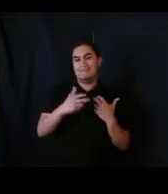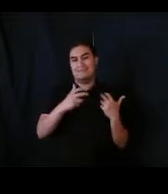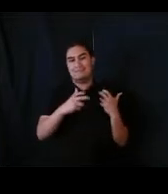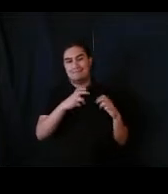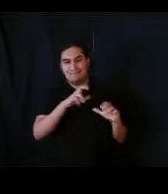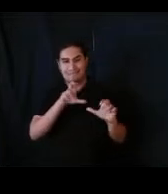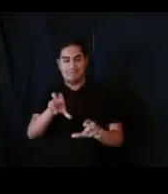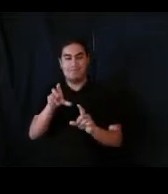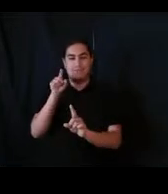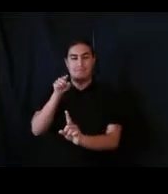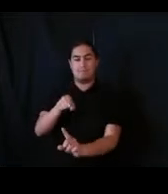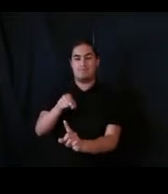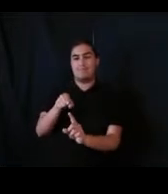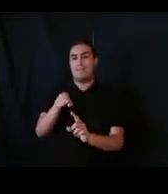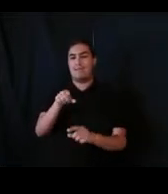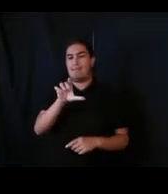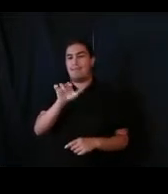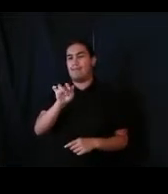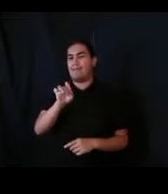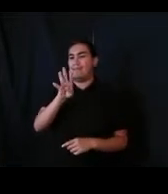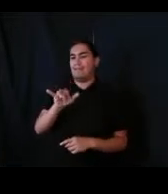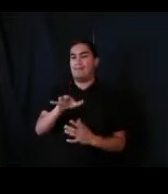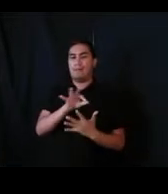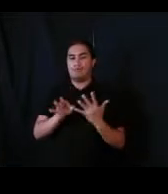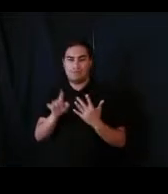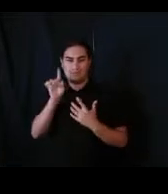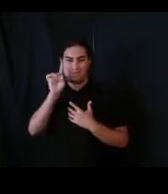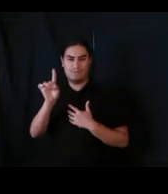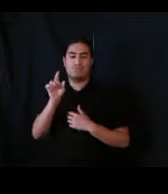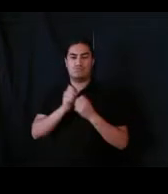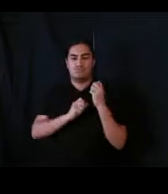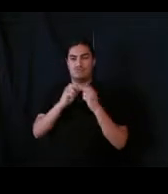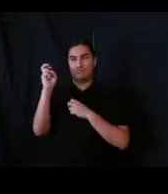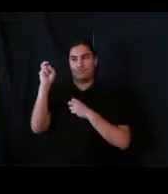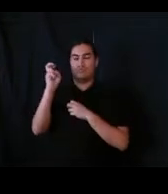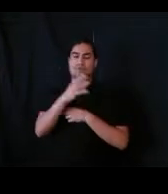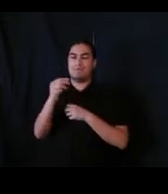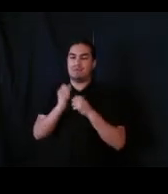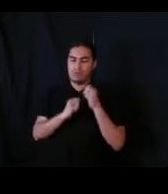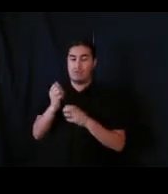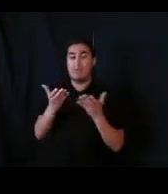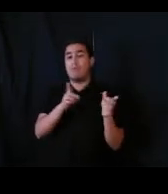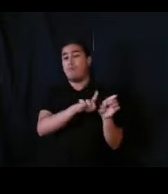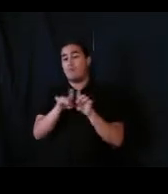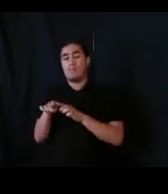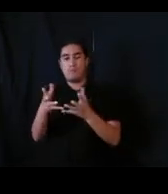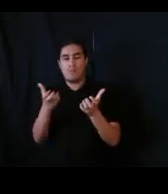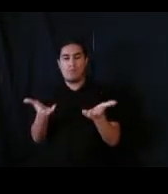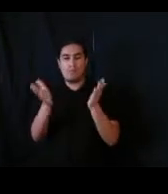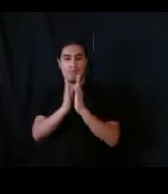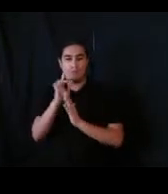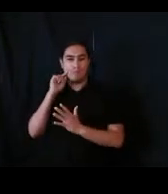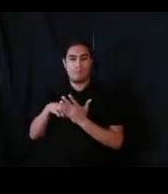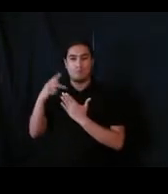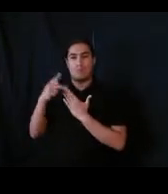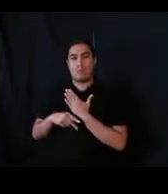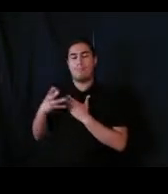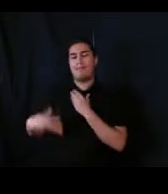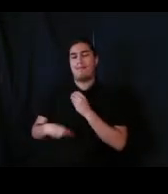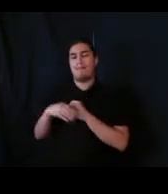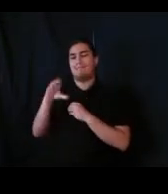in clean mobility options and sustainable transportation infrastructure and we also would like to ask that this program adds zero emission